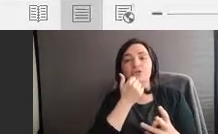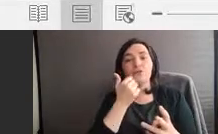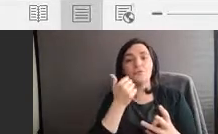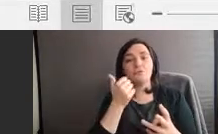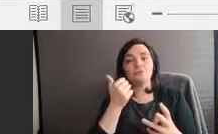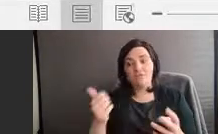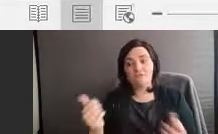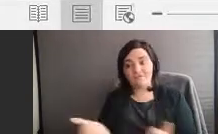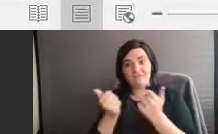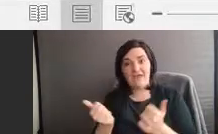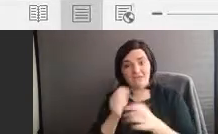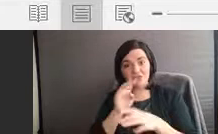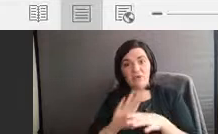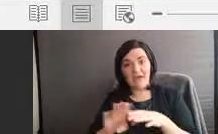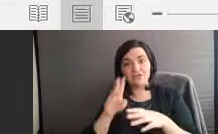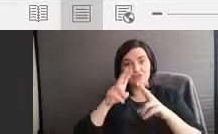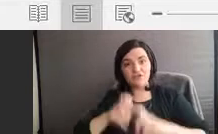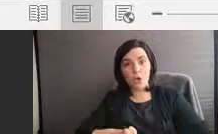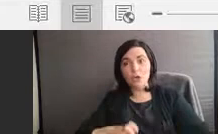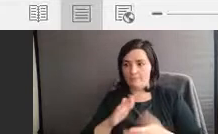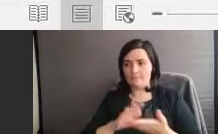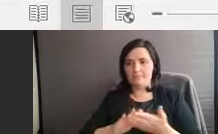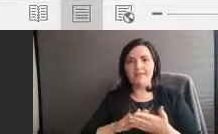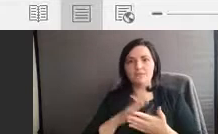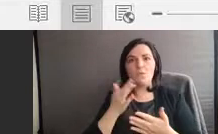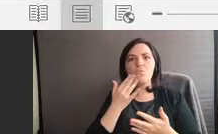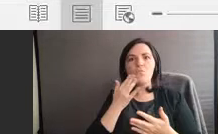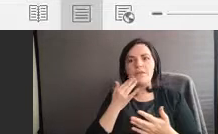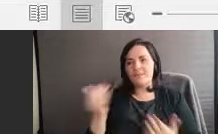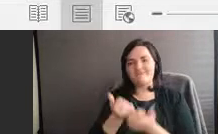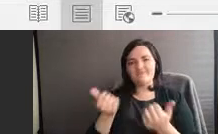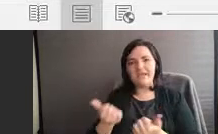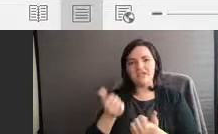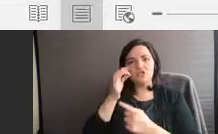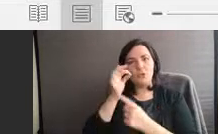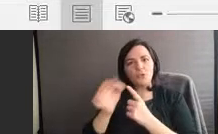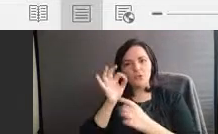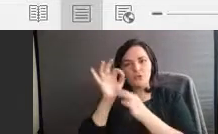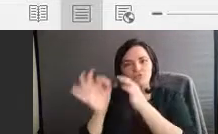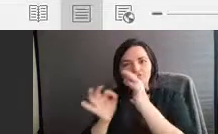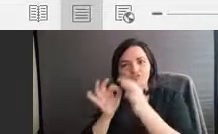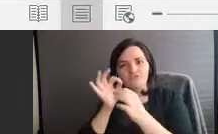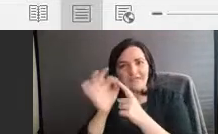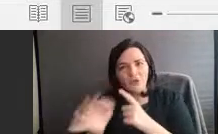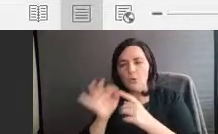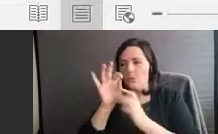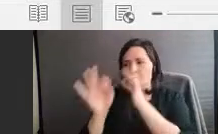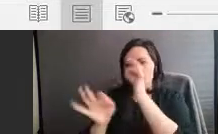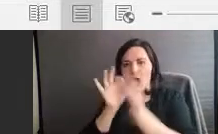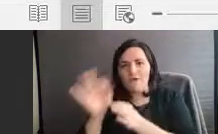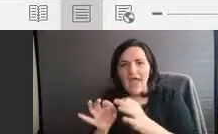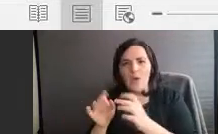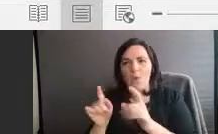By practical research, I mean interviews, surveys, observations, whatever else you're going to be using,